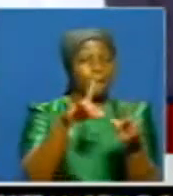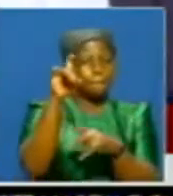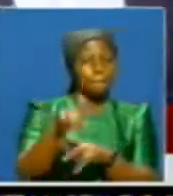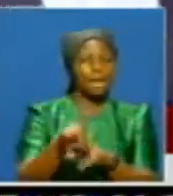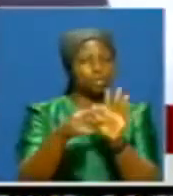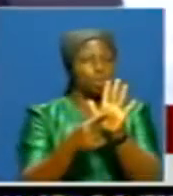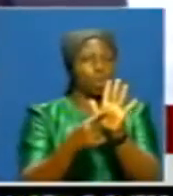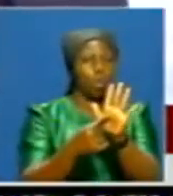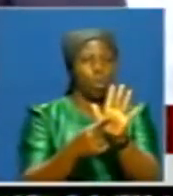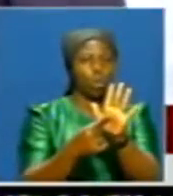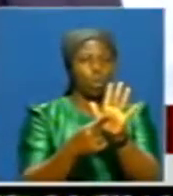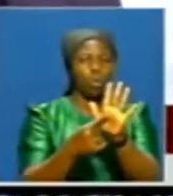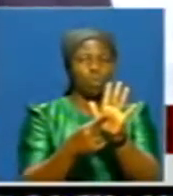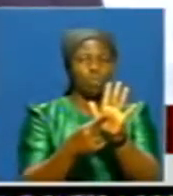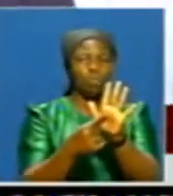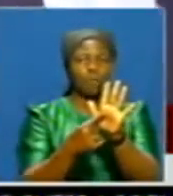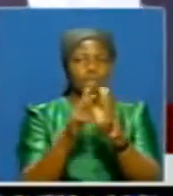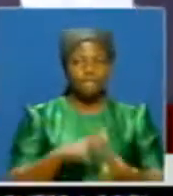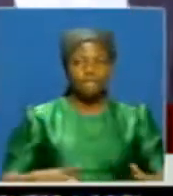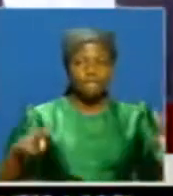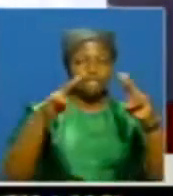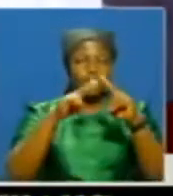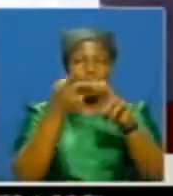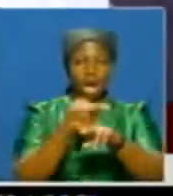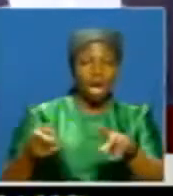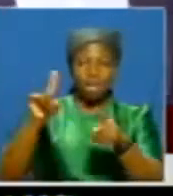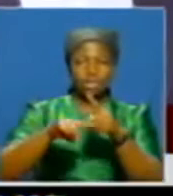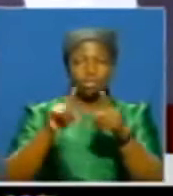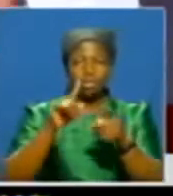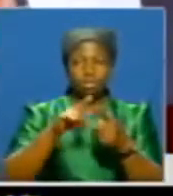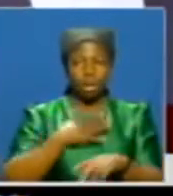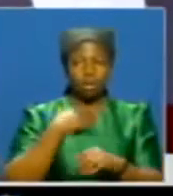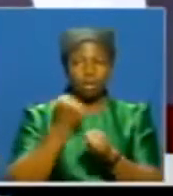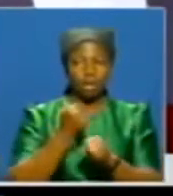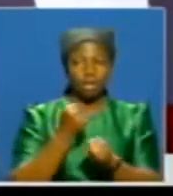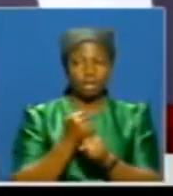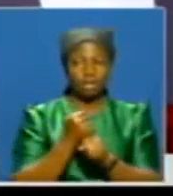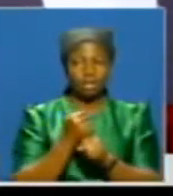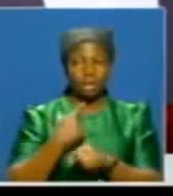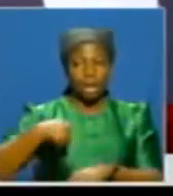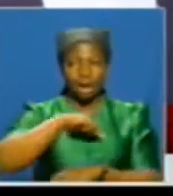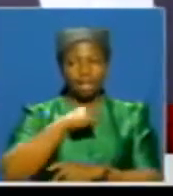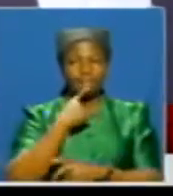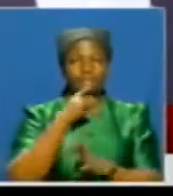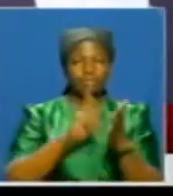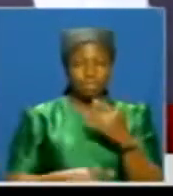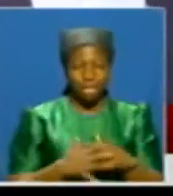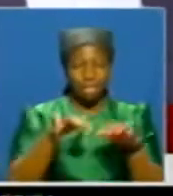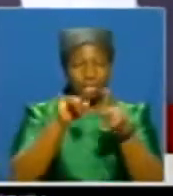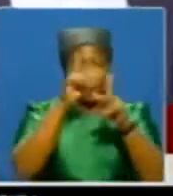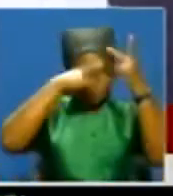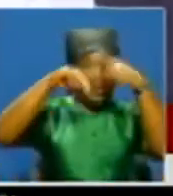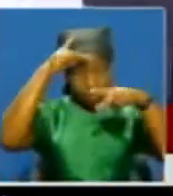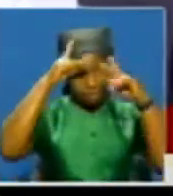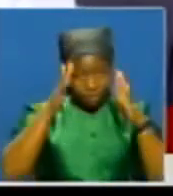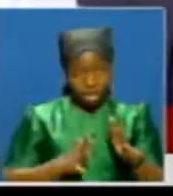demonstrate a value addition to what we are doing. And we are saying as professionals that